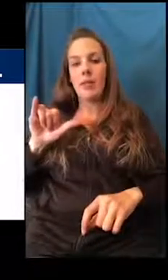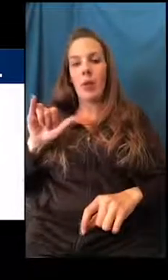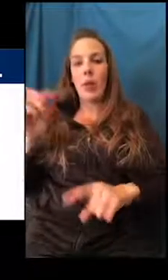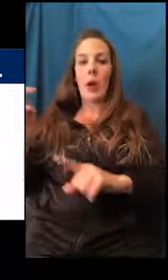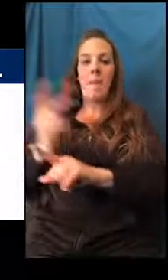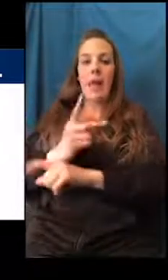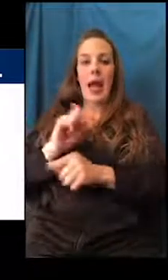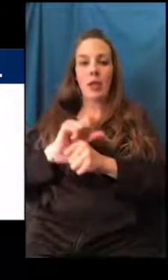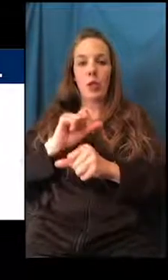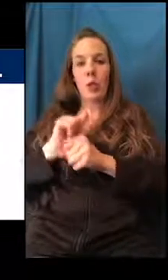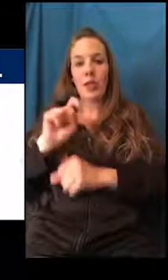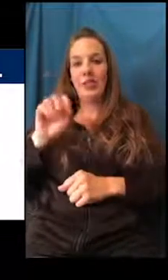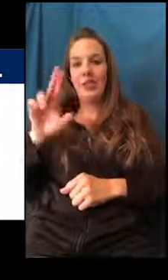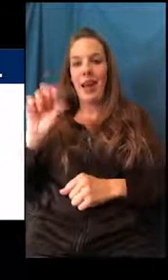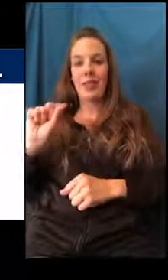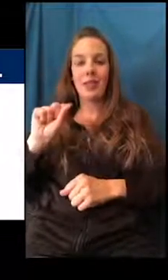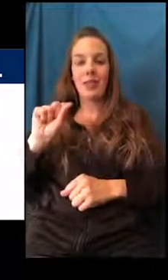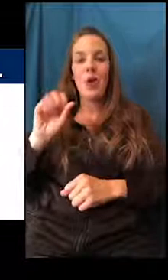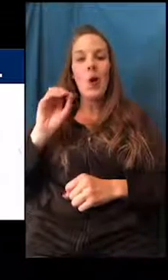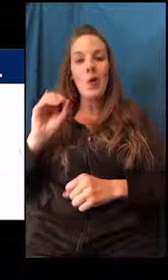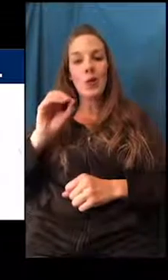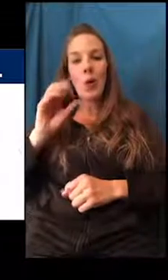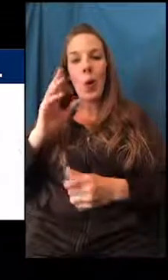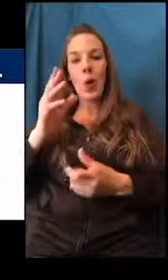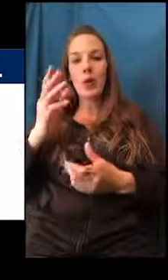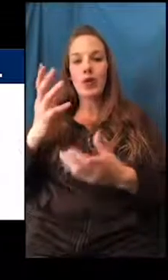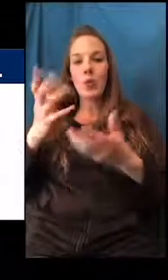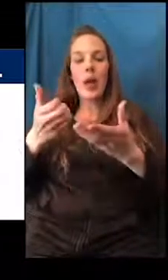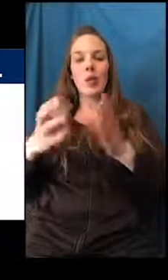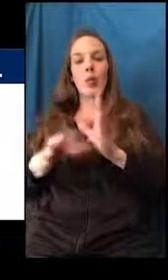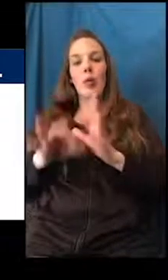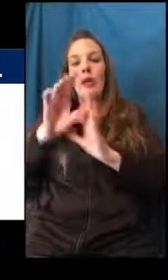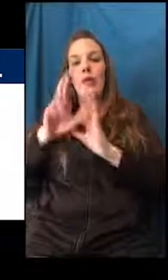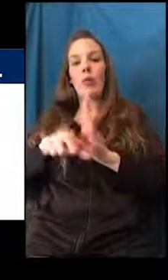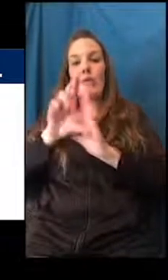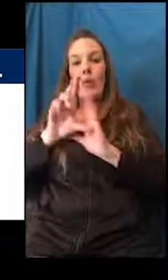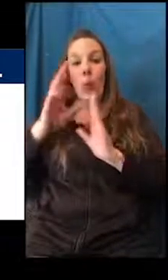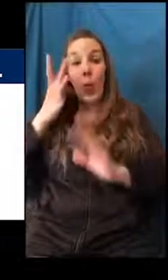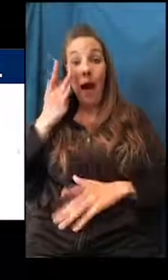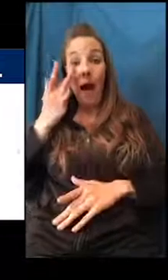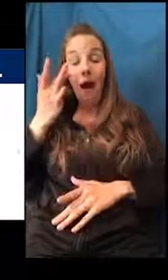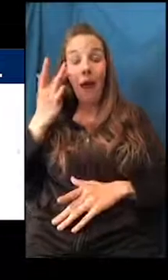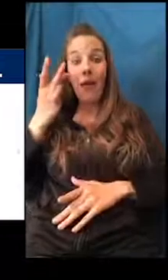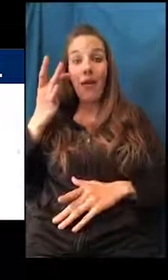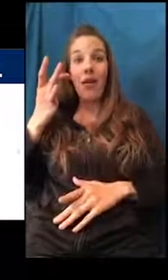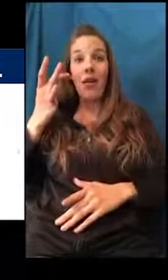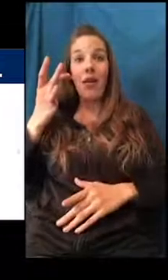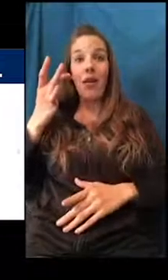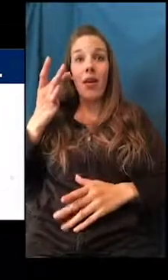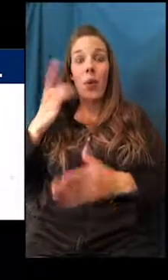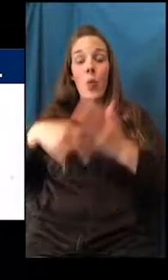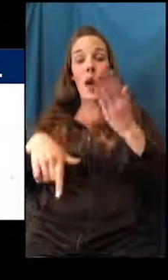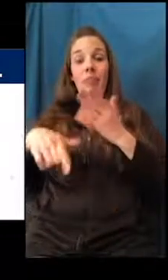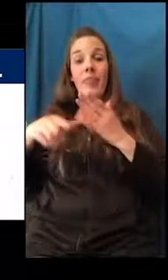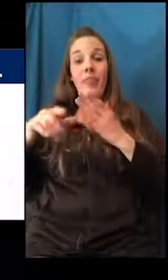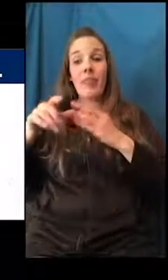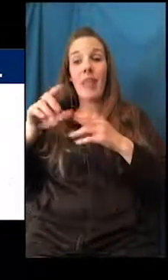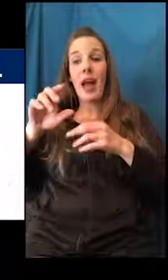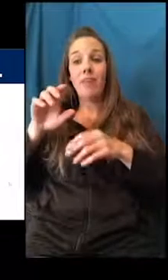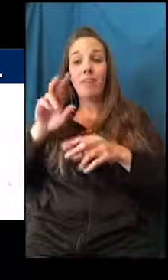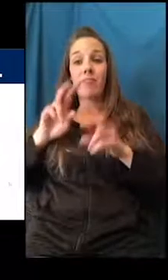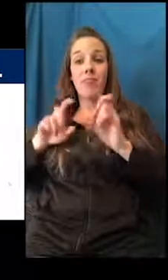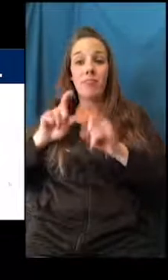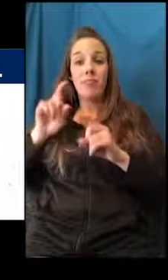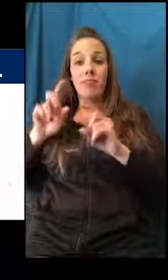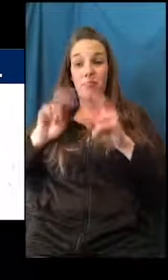status. So I just wanted to kind of review why we're doing it and what the surveillance is not able to answer at this